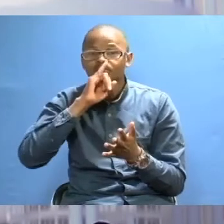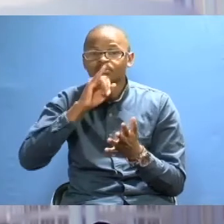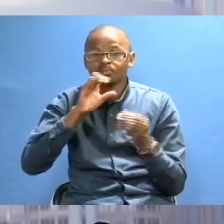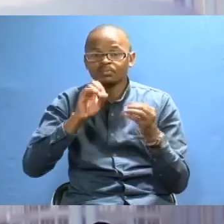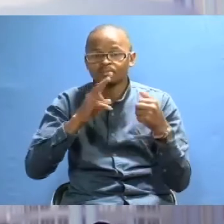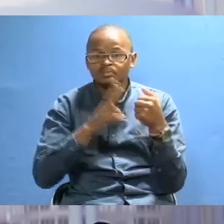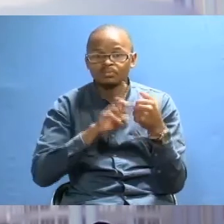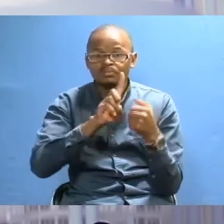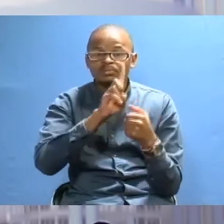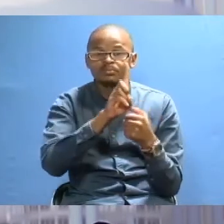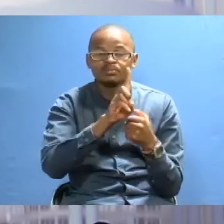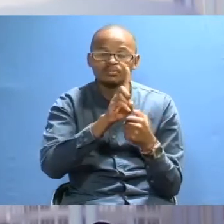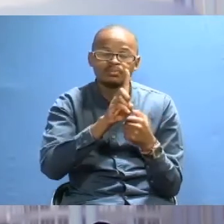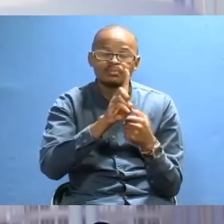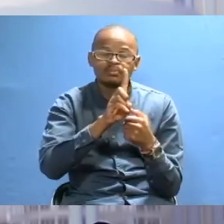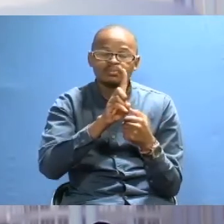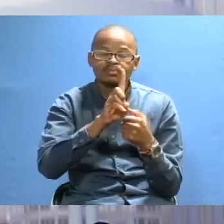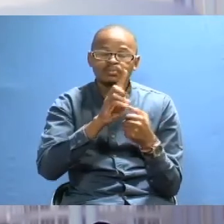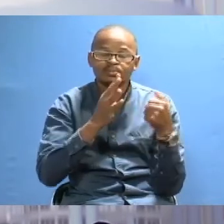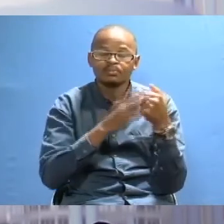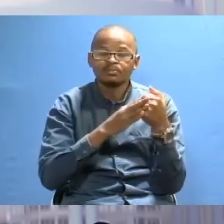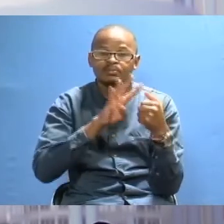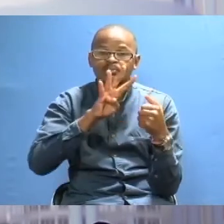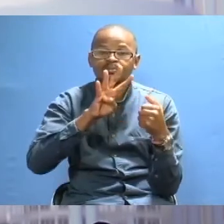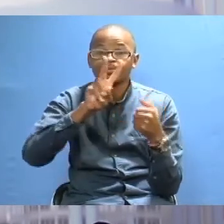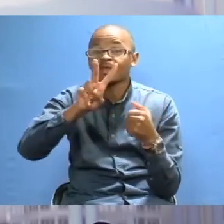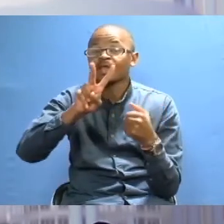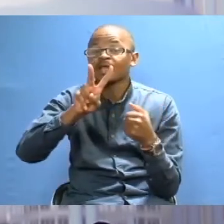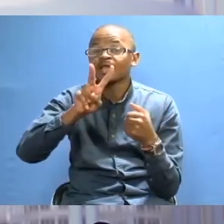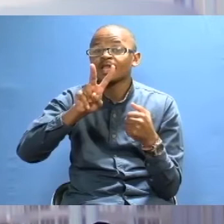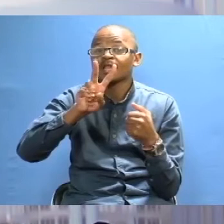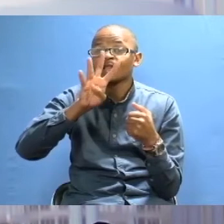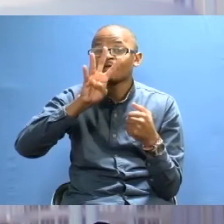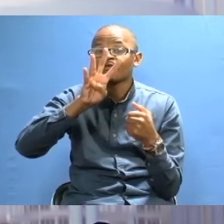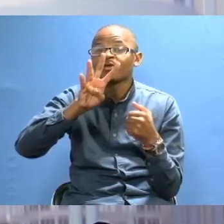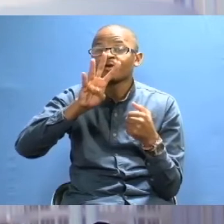number is 0721 942